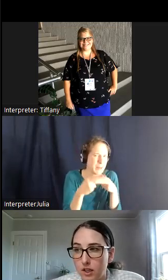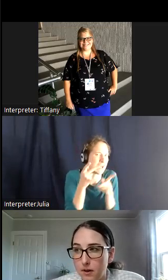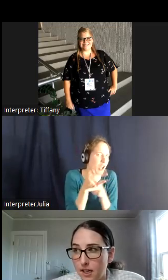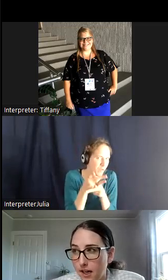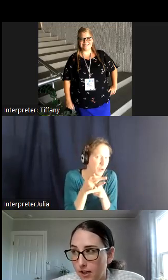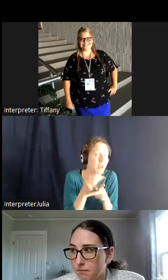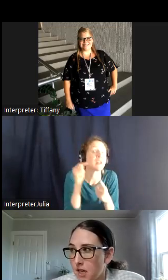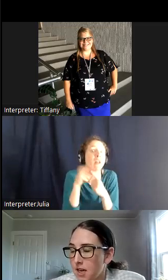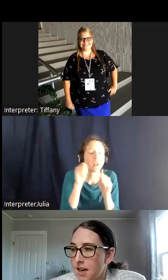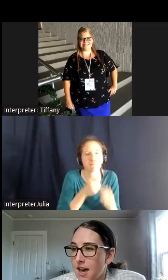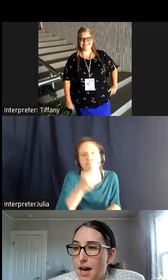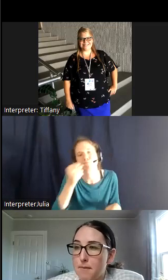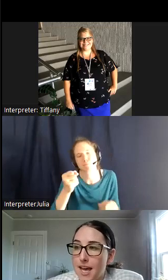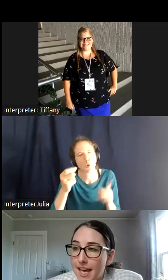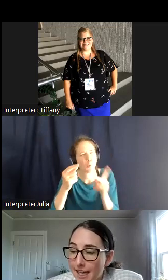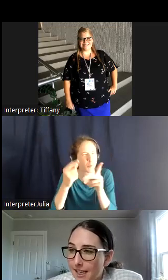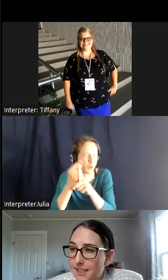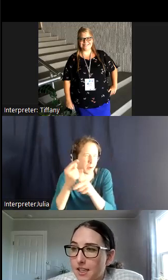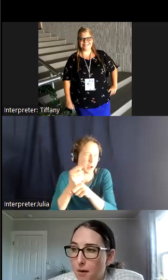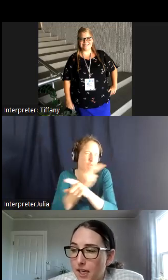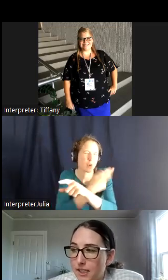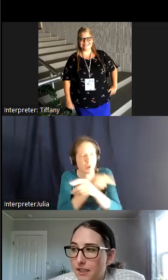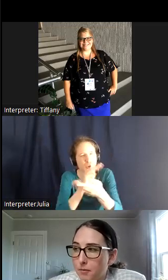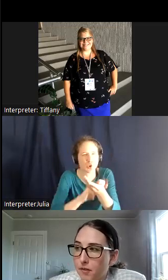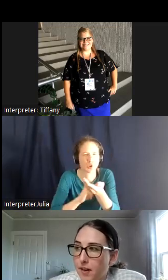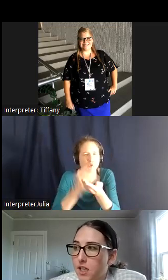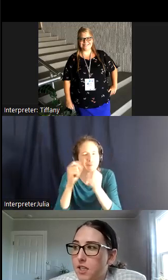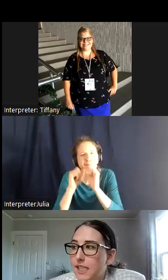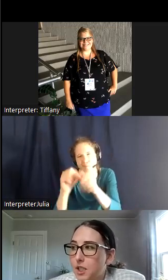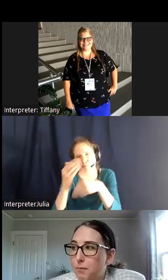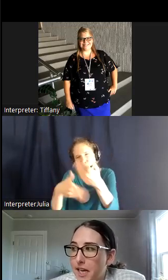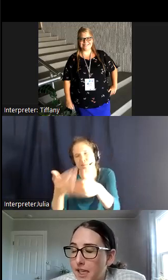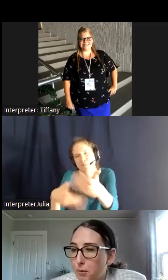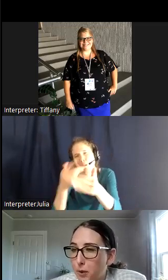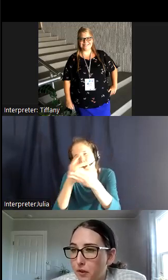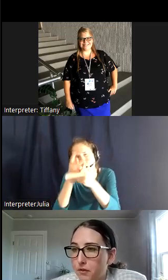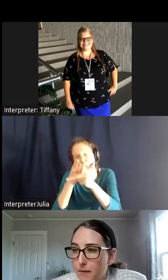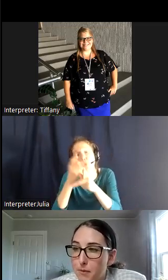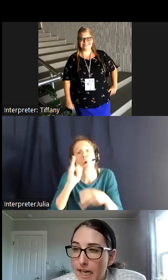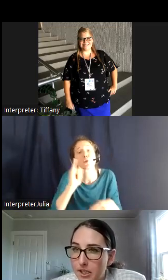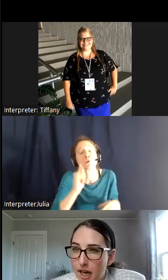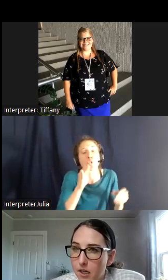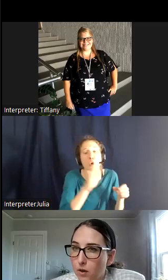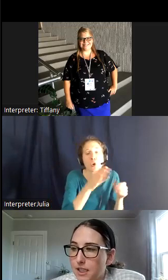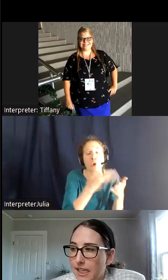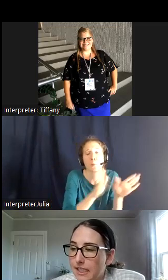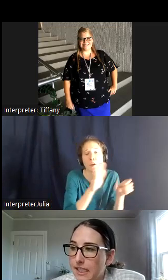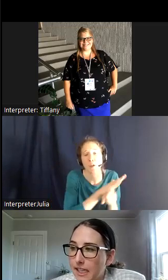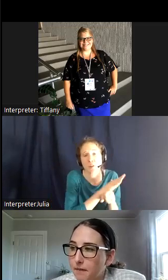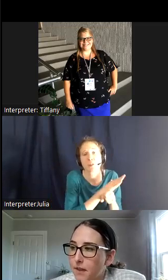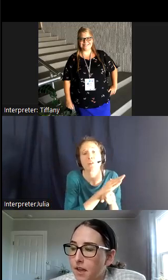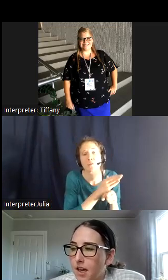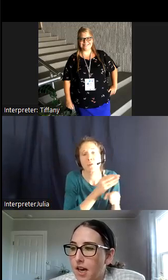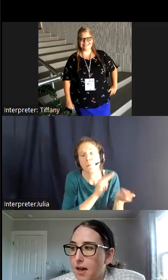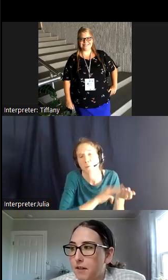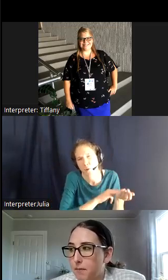for ongoing care. And the comprehensive provider needs to obtain approval from the BHA or its